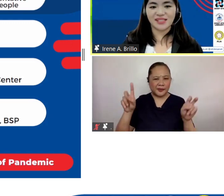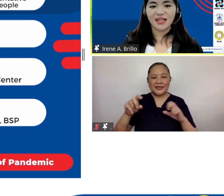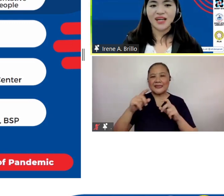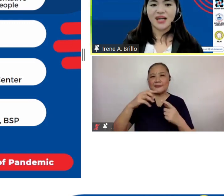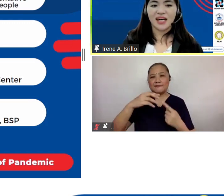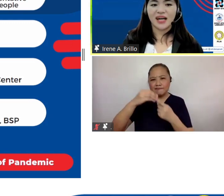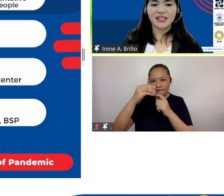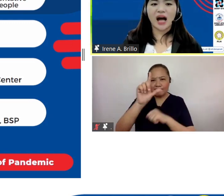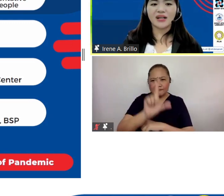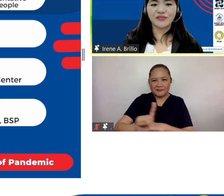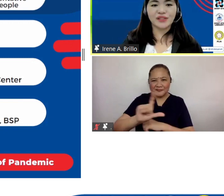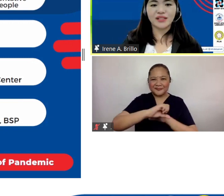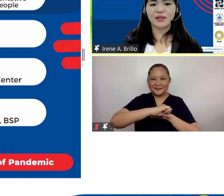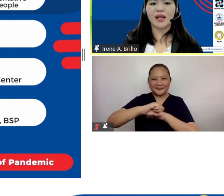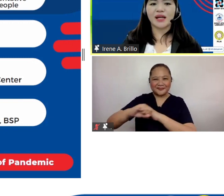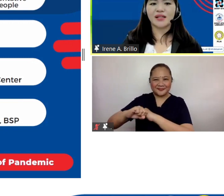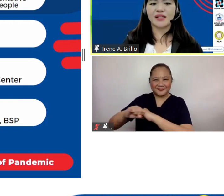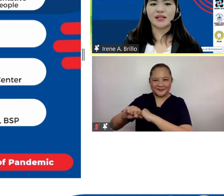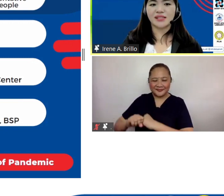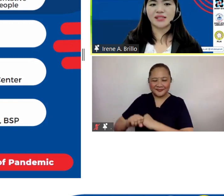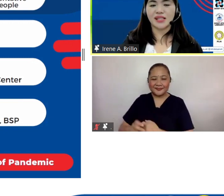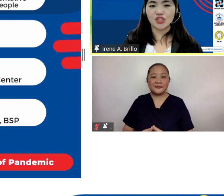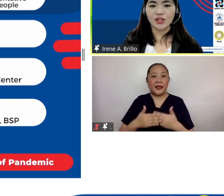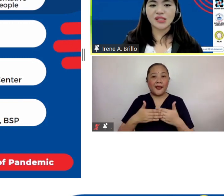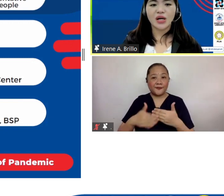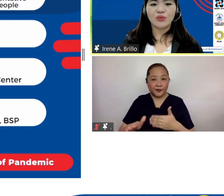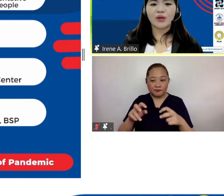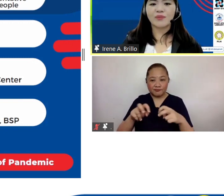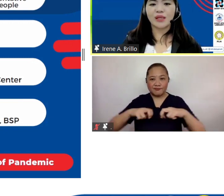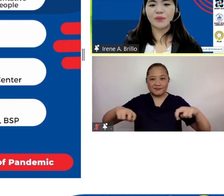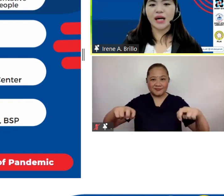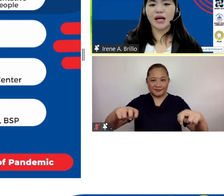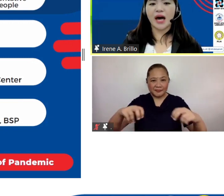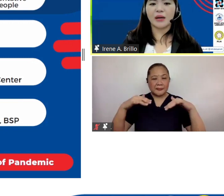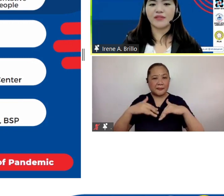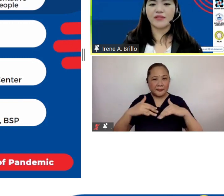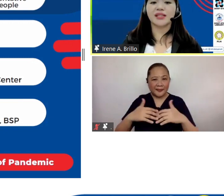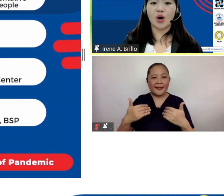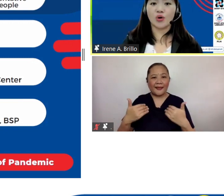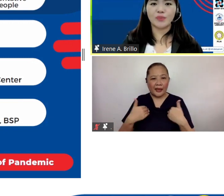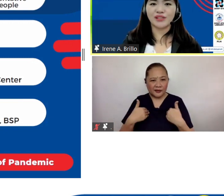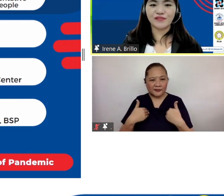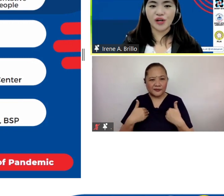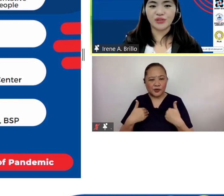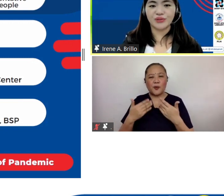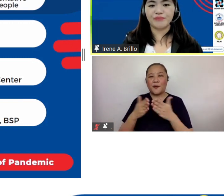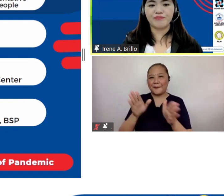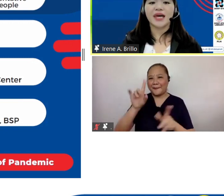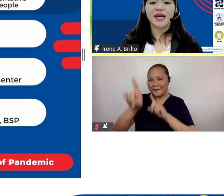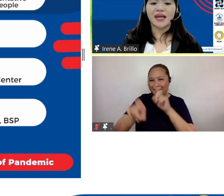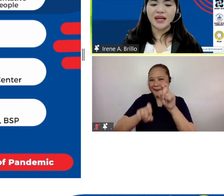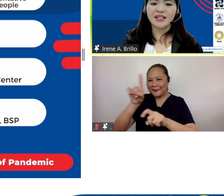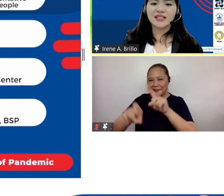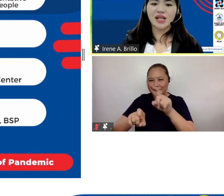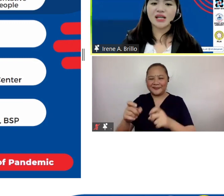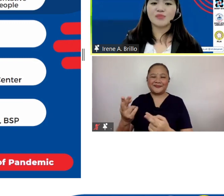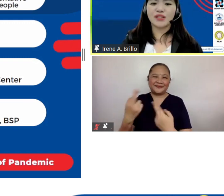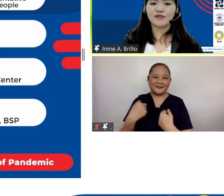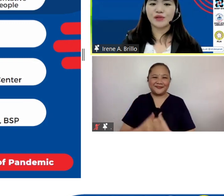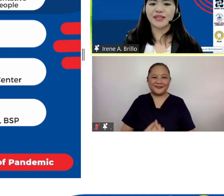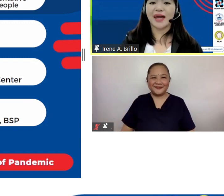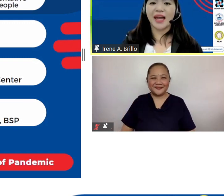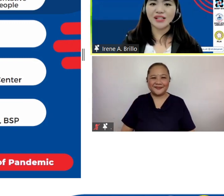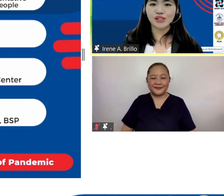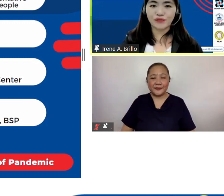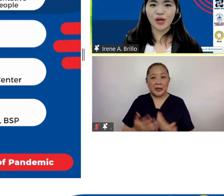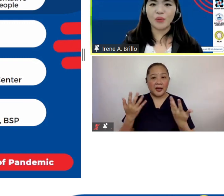advocacies. And after the plenary sessions, we will be having the open forum. And just